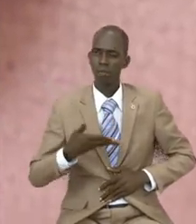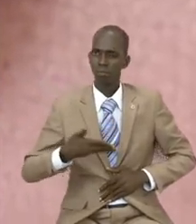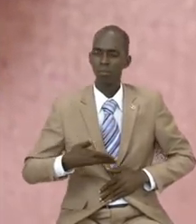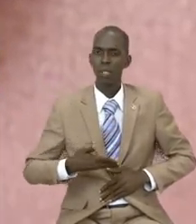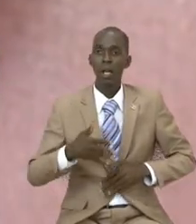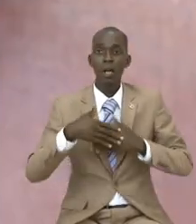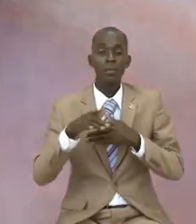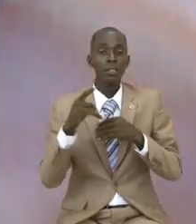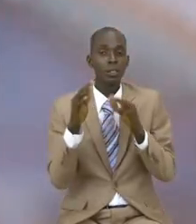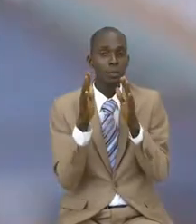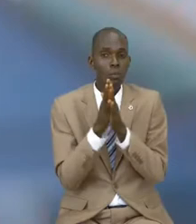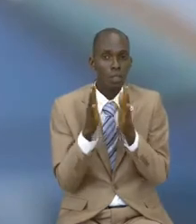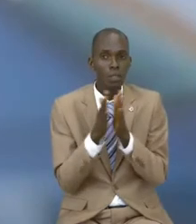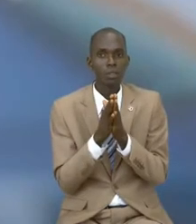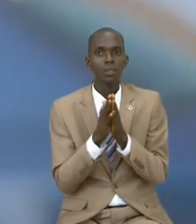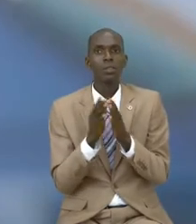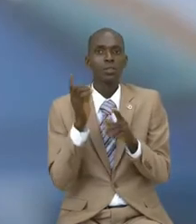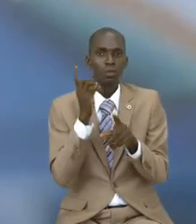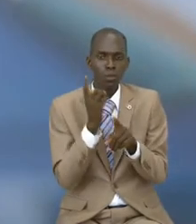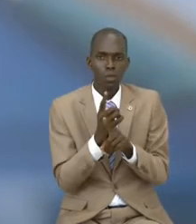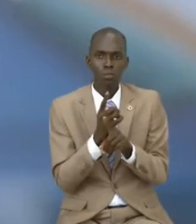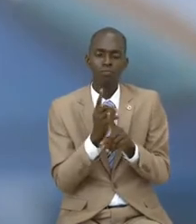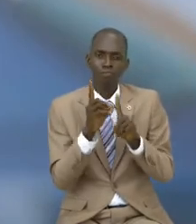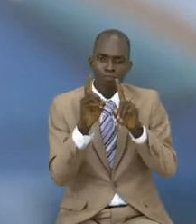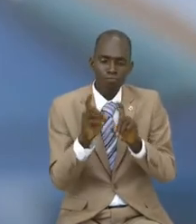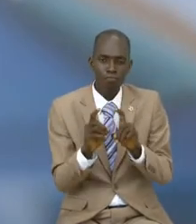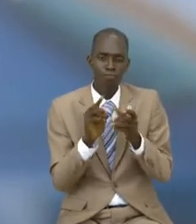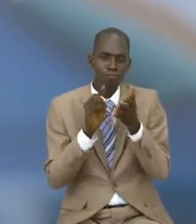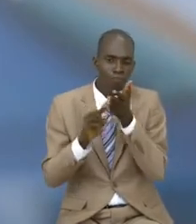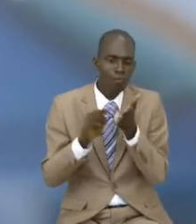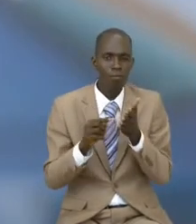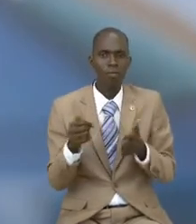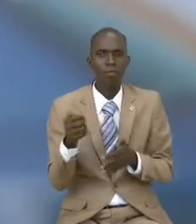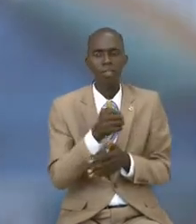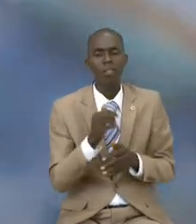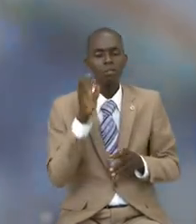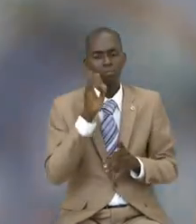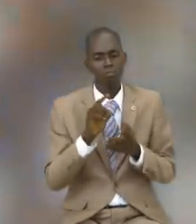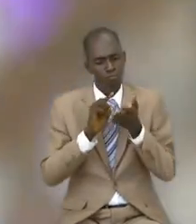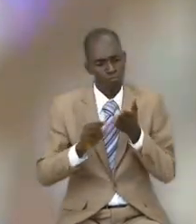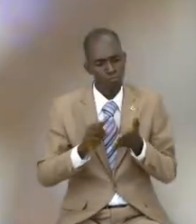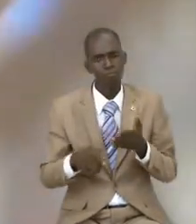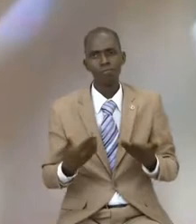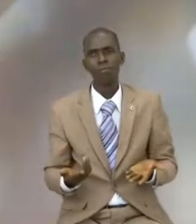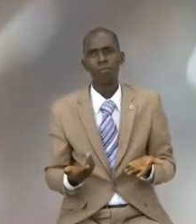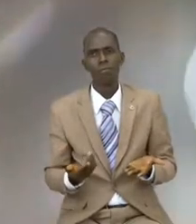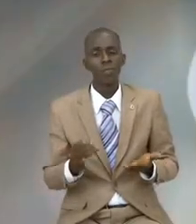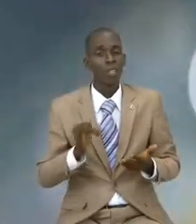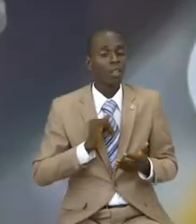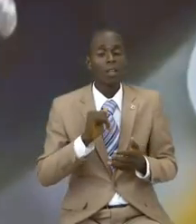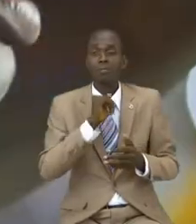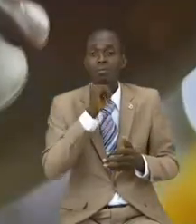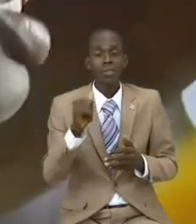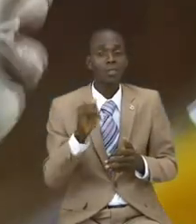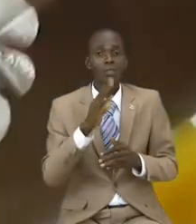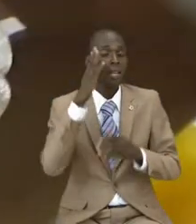prayers, and he was check up and check yourself if the problem is still there. I checked. I have really not been a part of a miracle before.